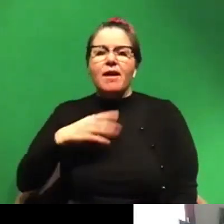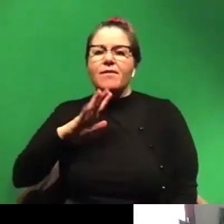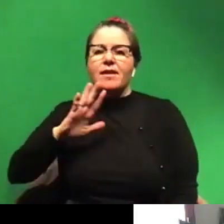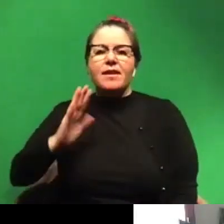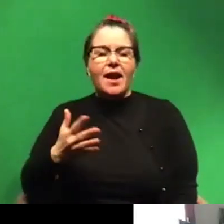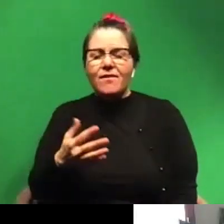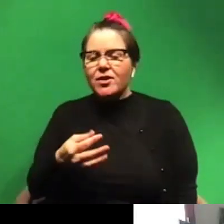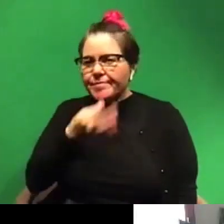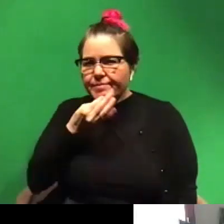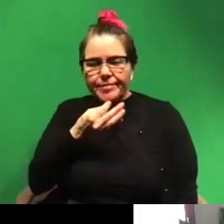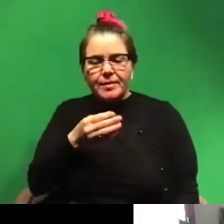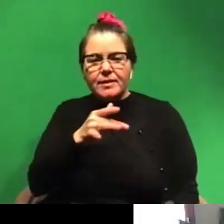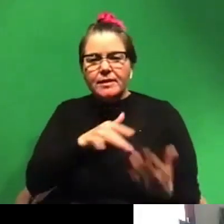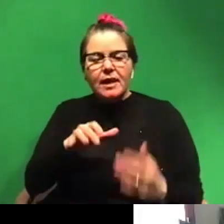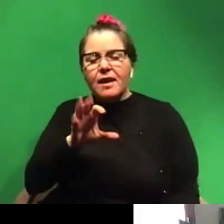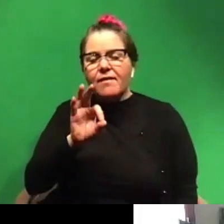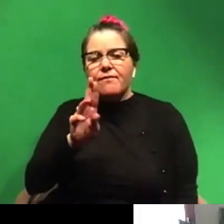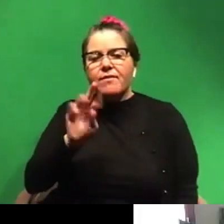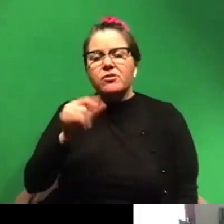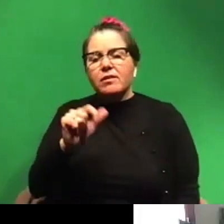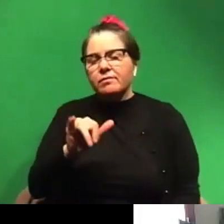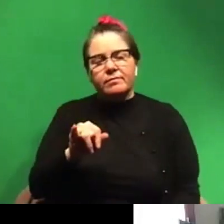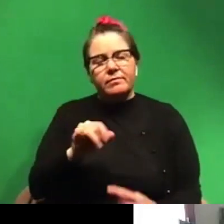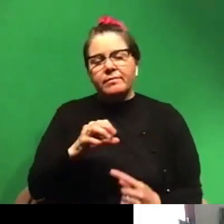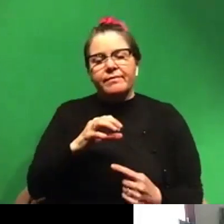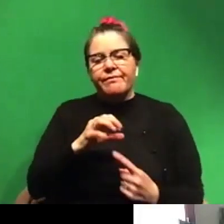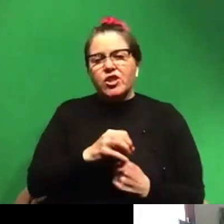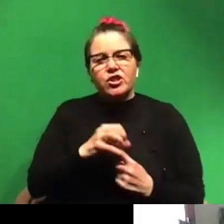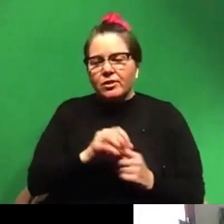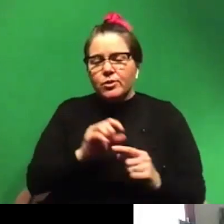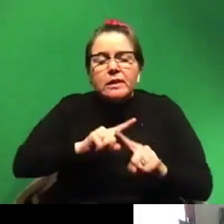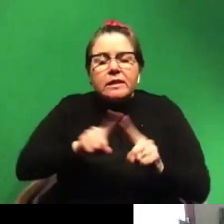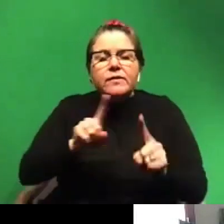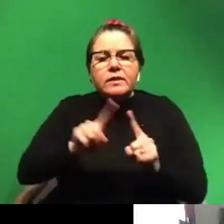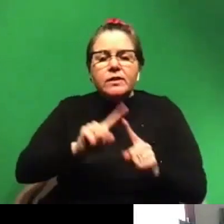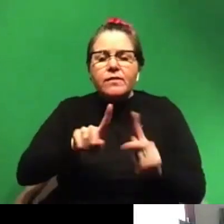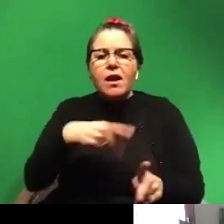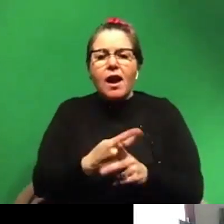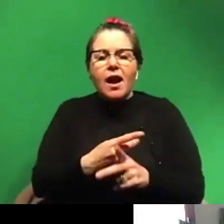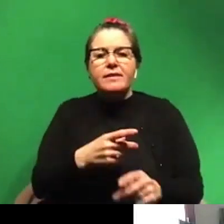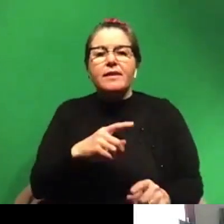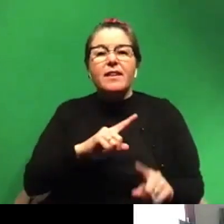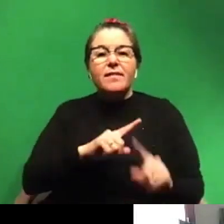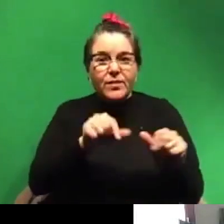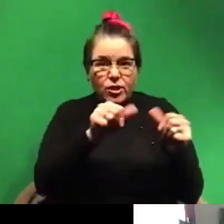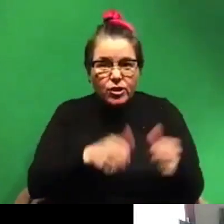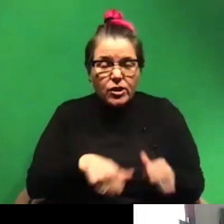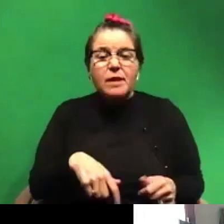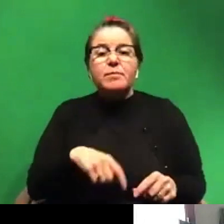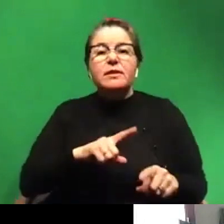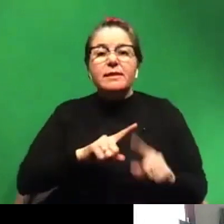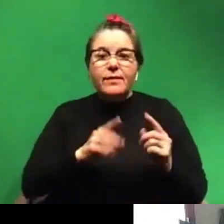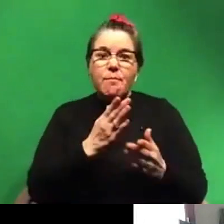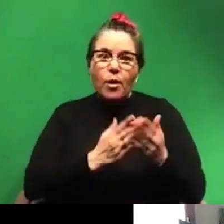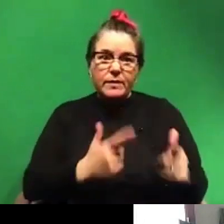studying fungi. There are so many different types, and they are able to have different shapes during different parts of their